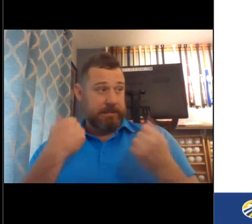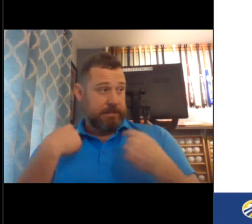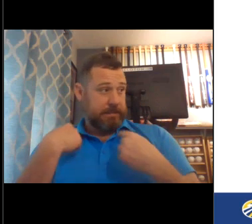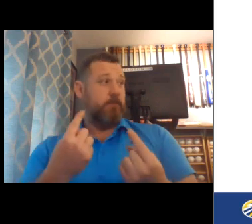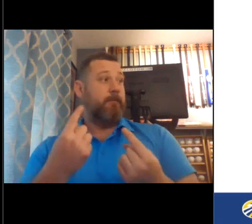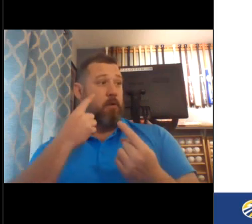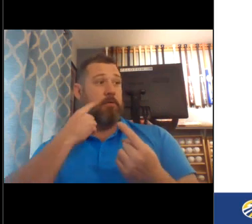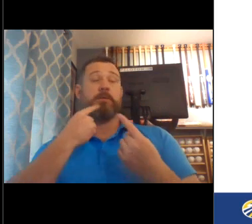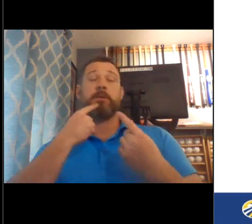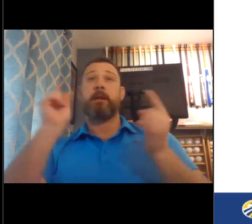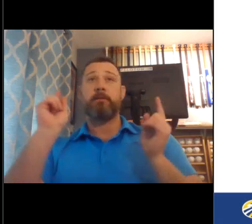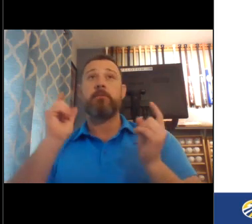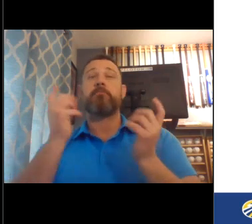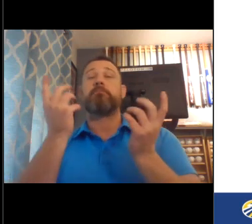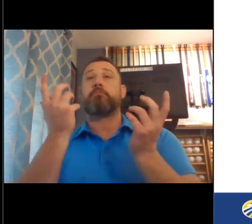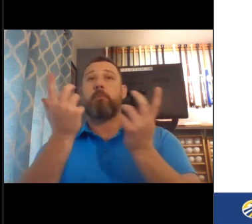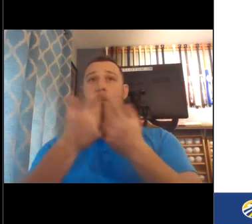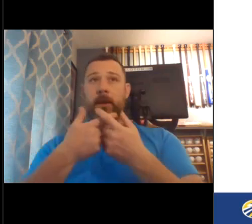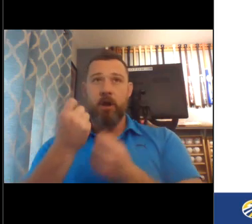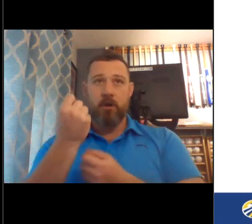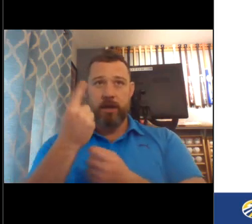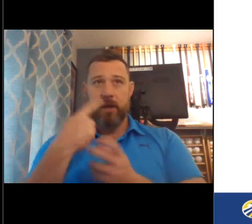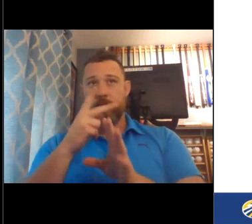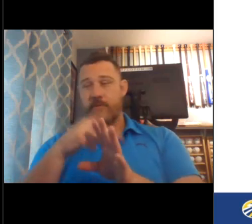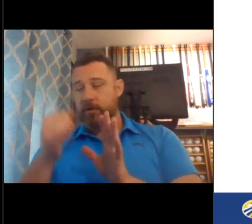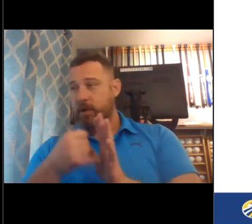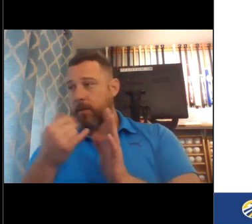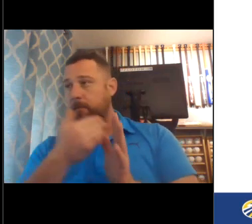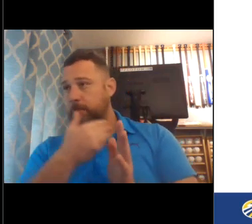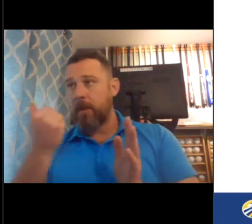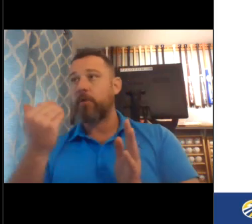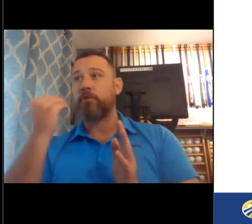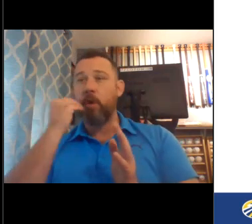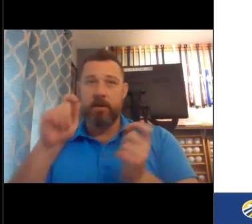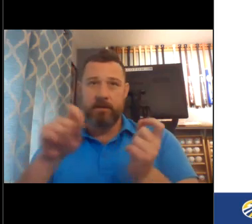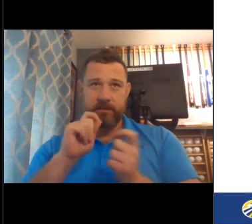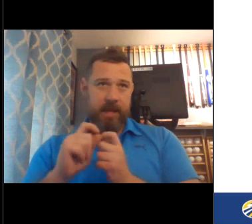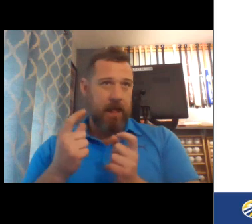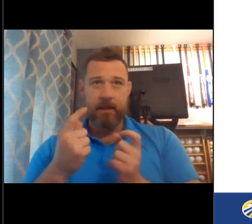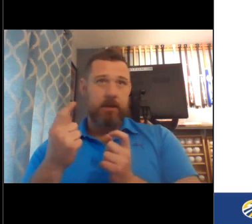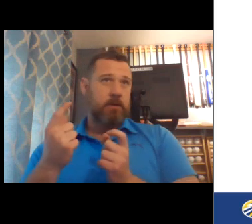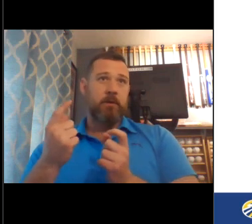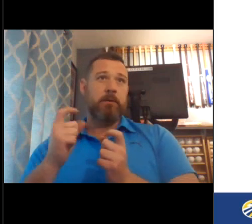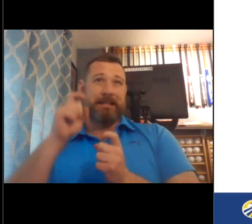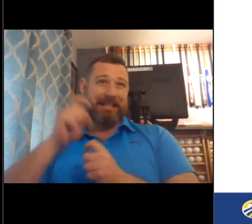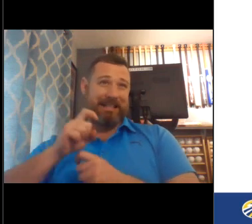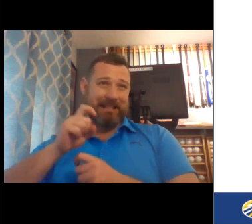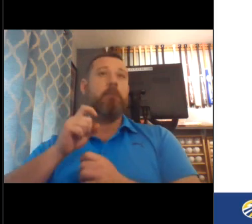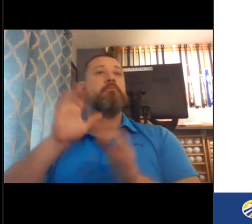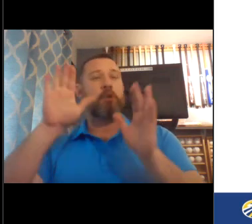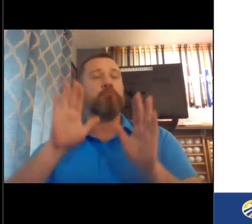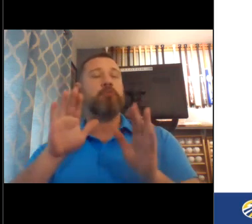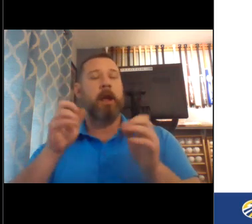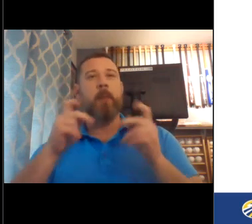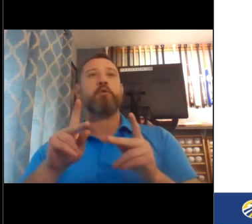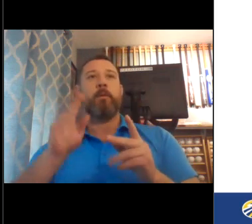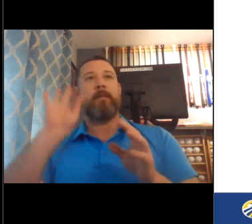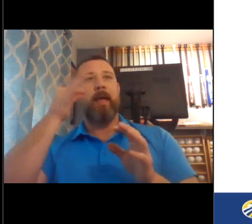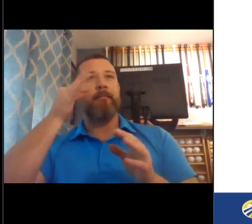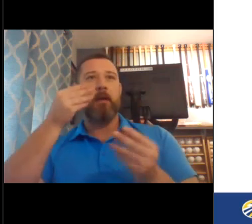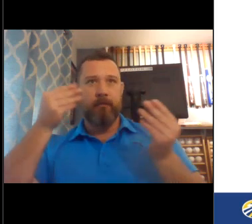success with the combination of understanding our project better, knowing exactly what we need to get done, and the great opportunity with the federal funding. I